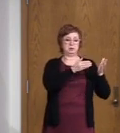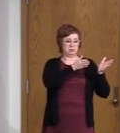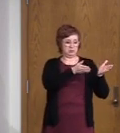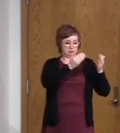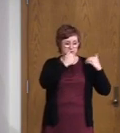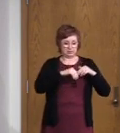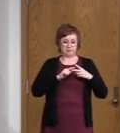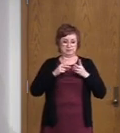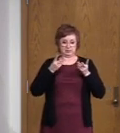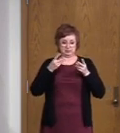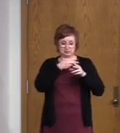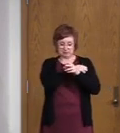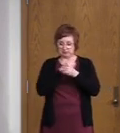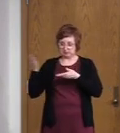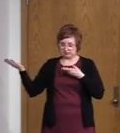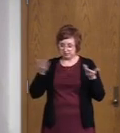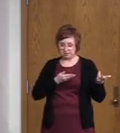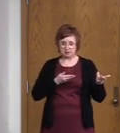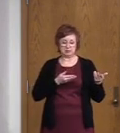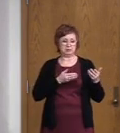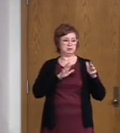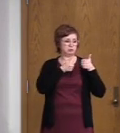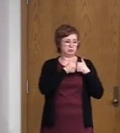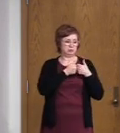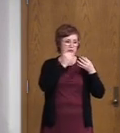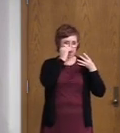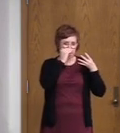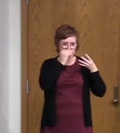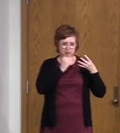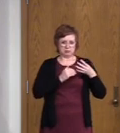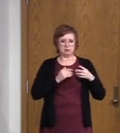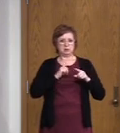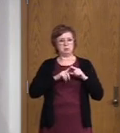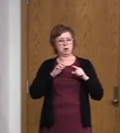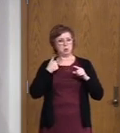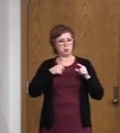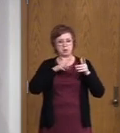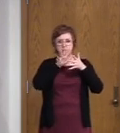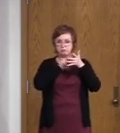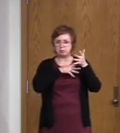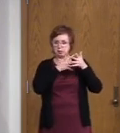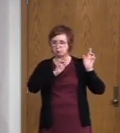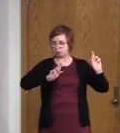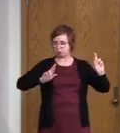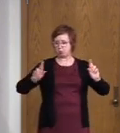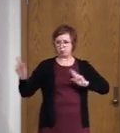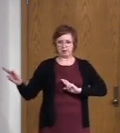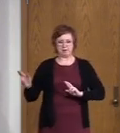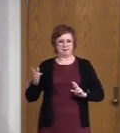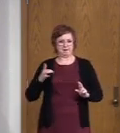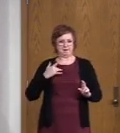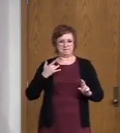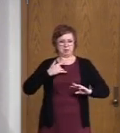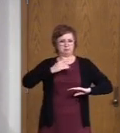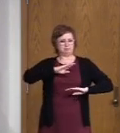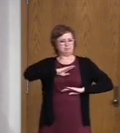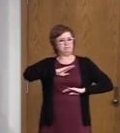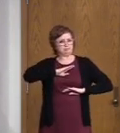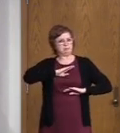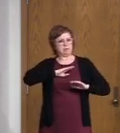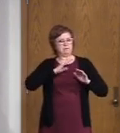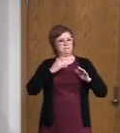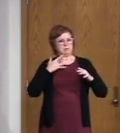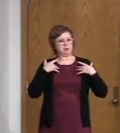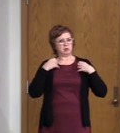We're very confident in this plan. We're very confident, and I'm extremely encouraged as a health minister that people are